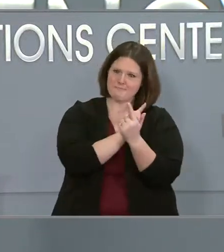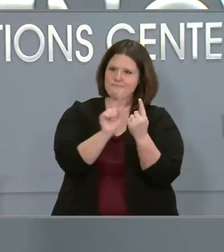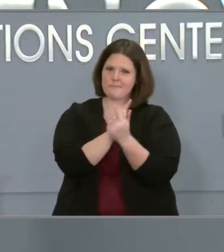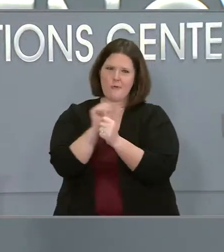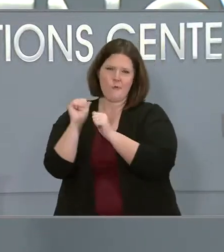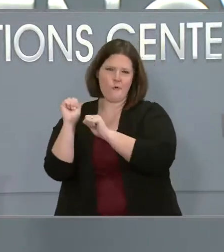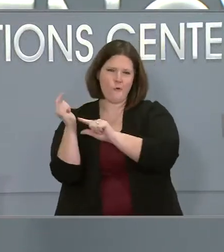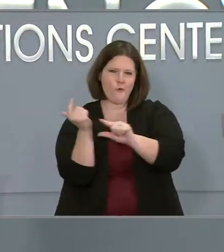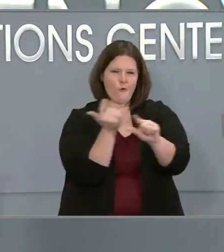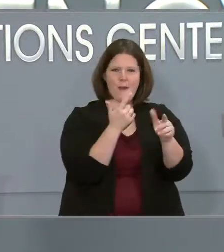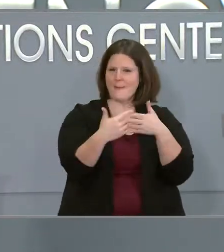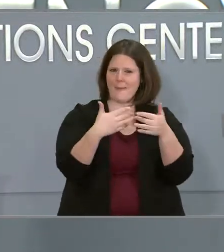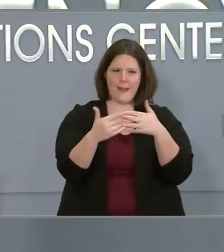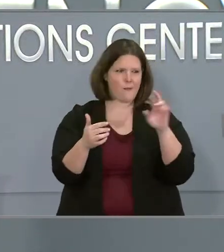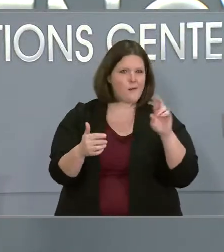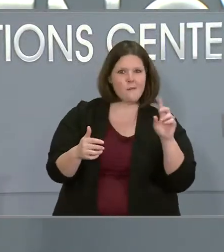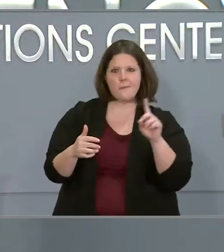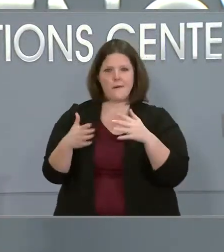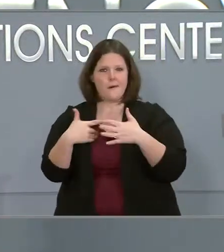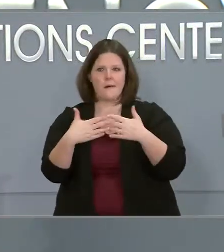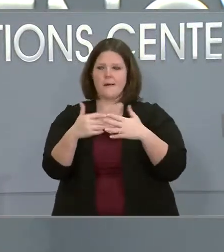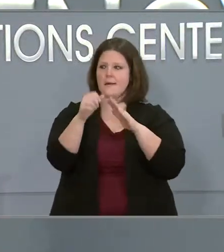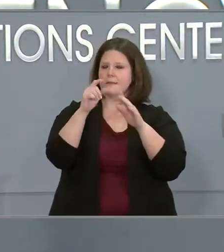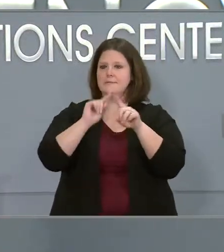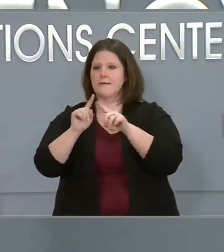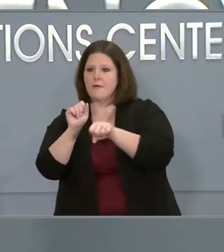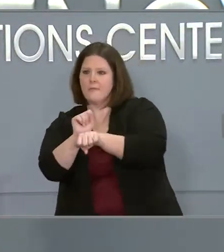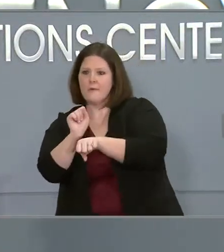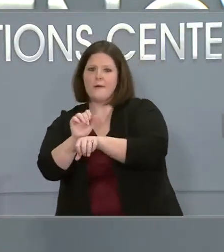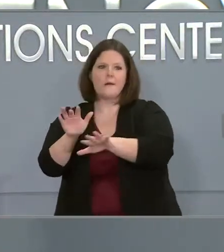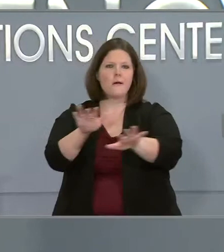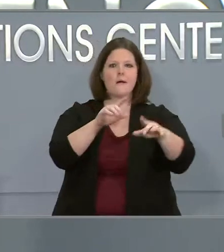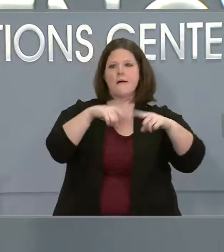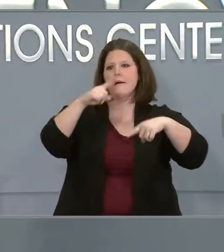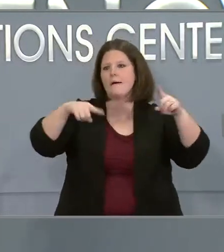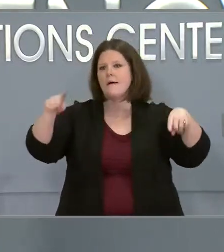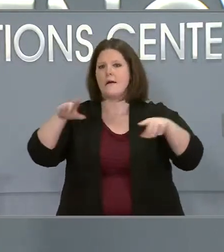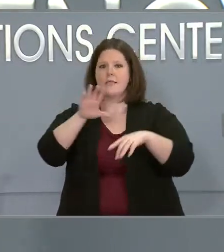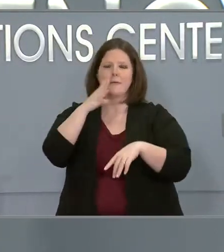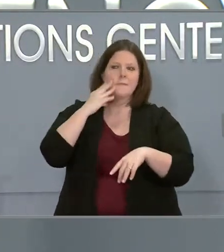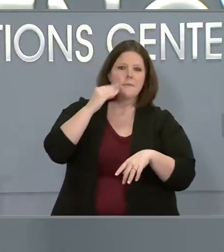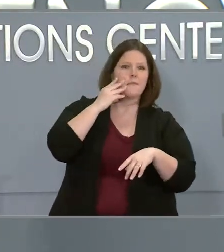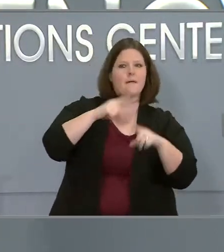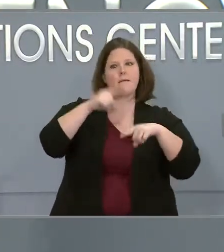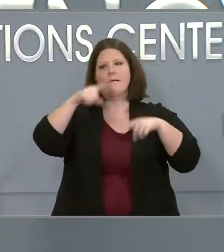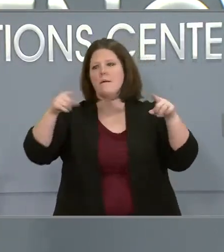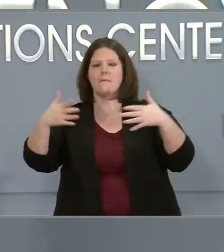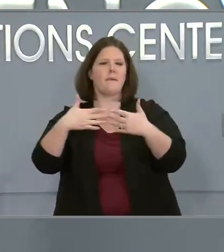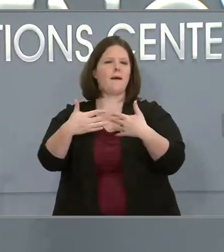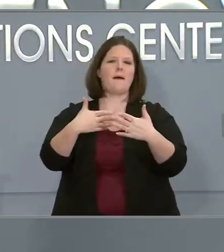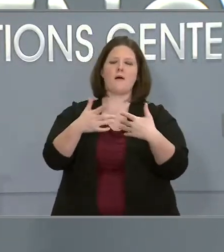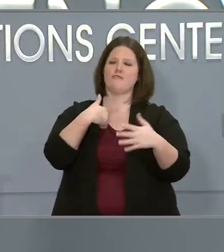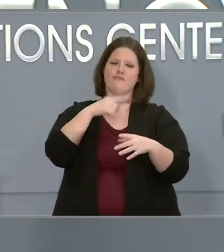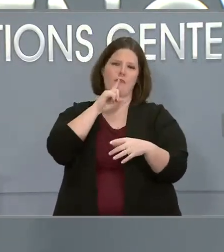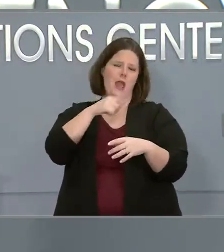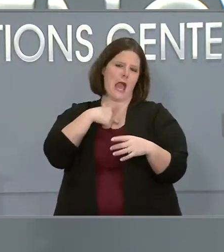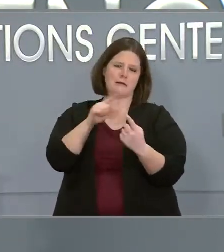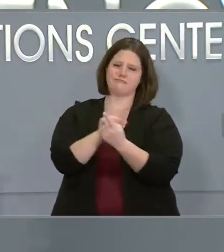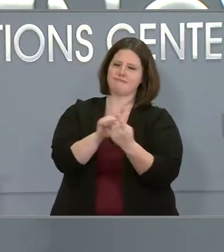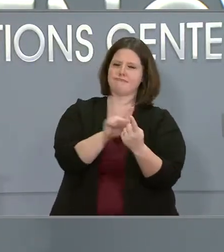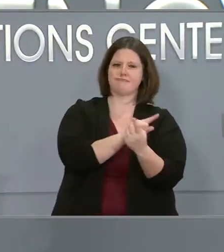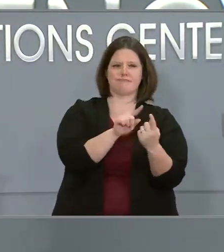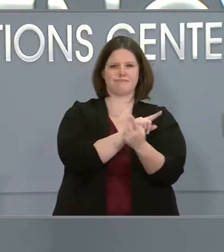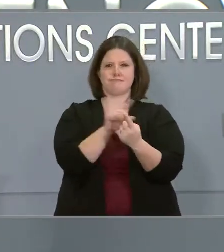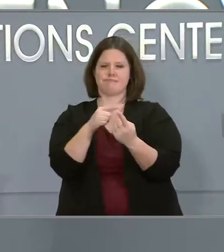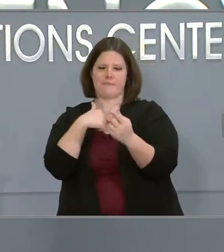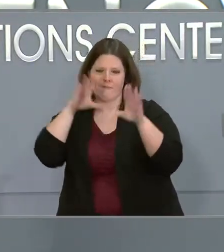across North Carolina, different stakeholders from all walks of life, all sides of aisles. And, you know, the